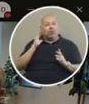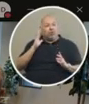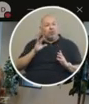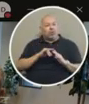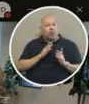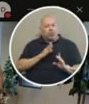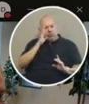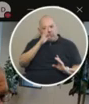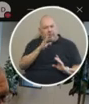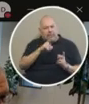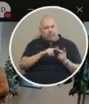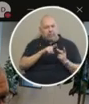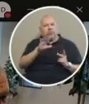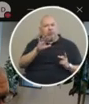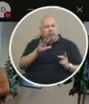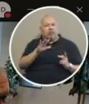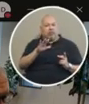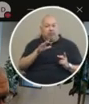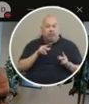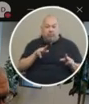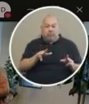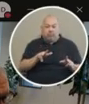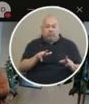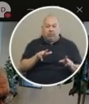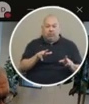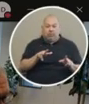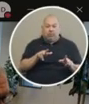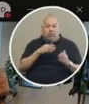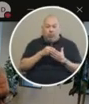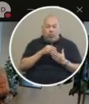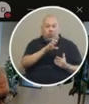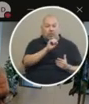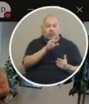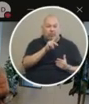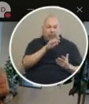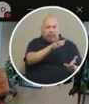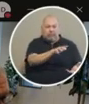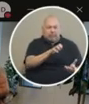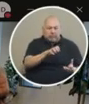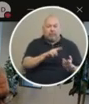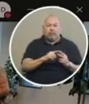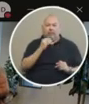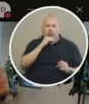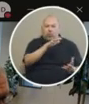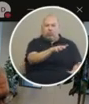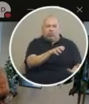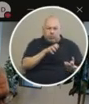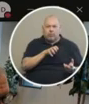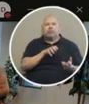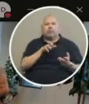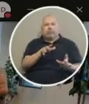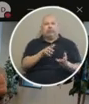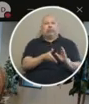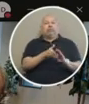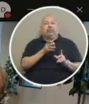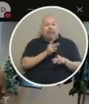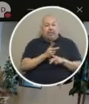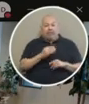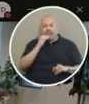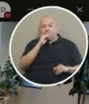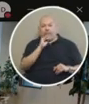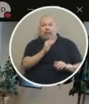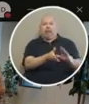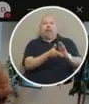go directly to the procurement of additional supplies and food to keep the food bank operating.